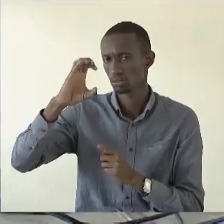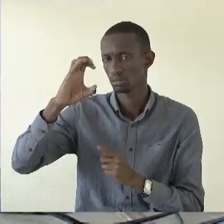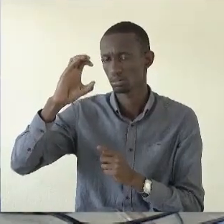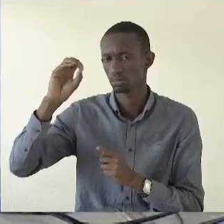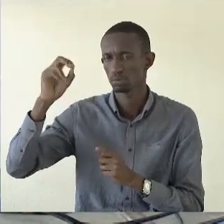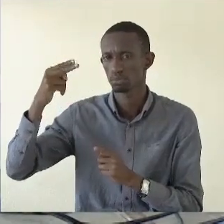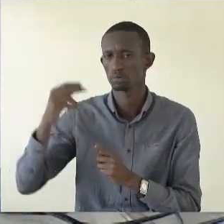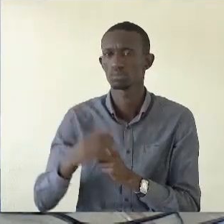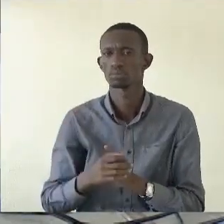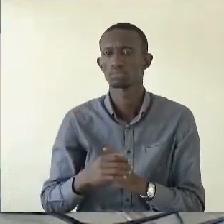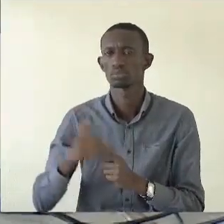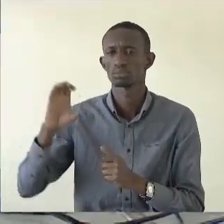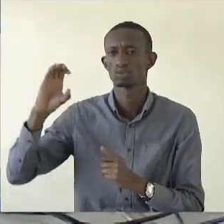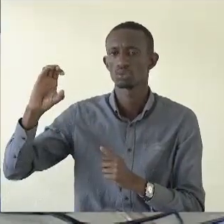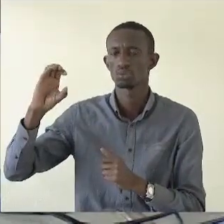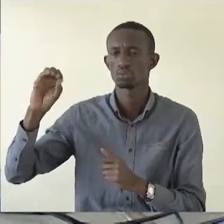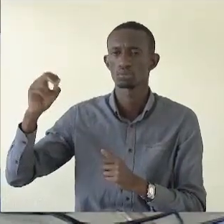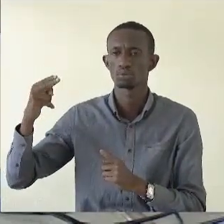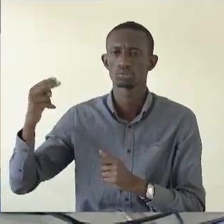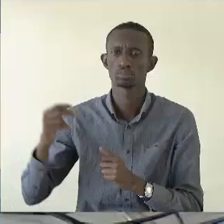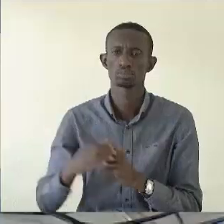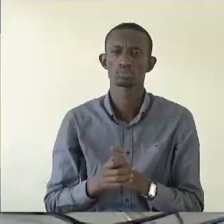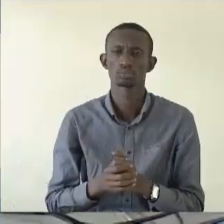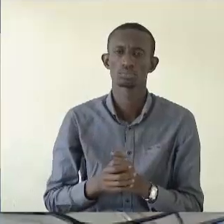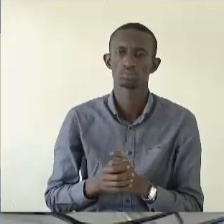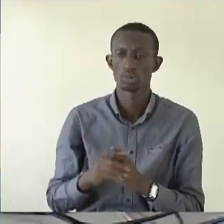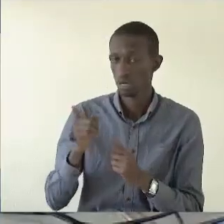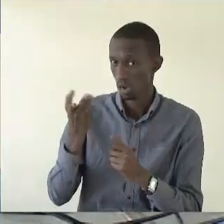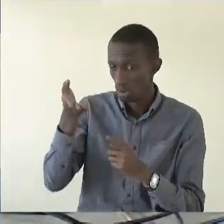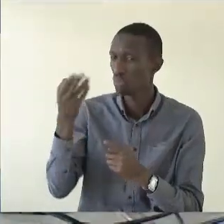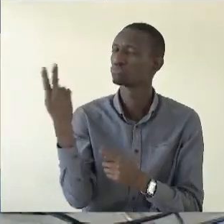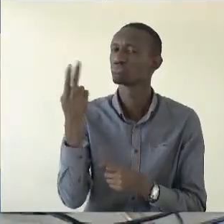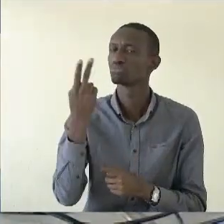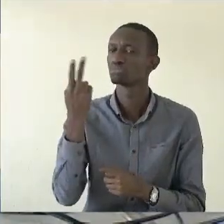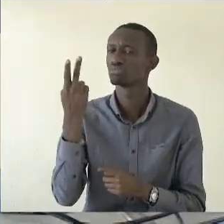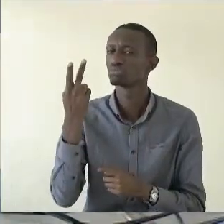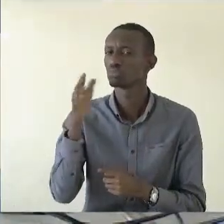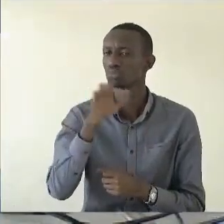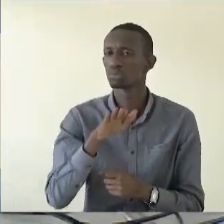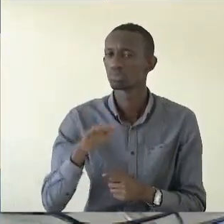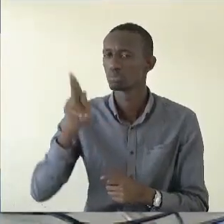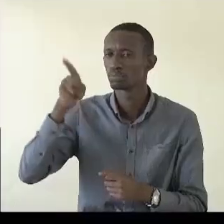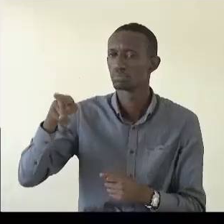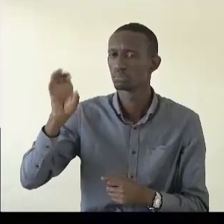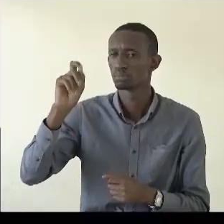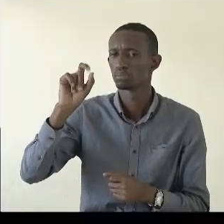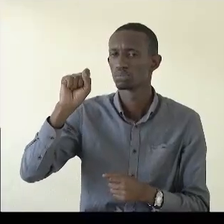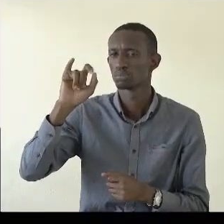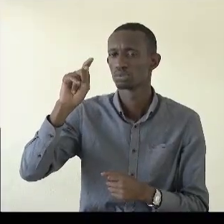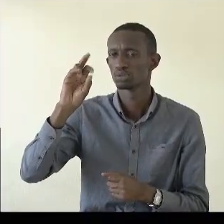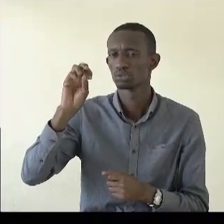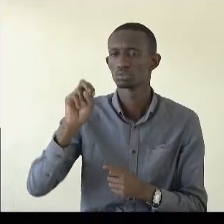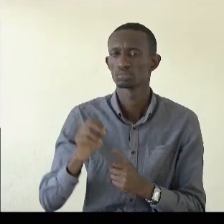with two carboxylic acids occupying two positions. So it becomes obvious when you come to this compound over